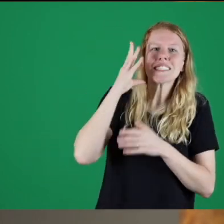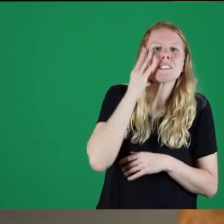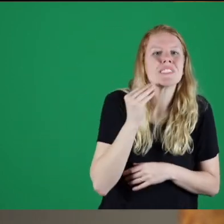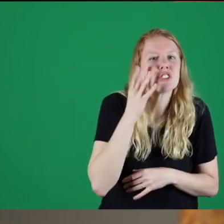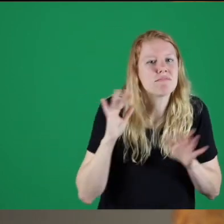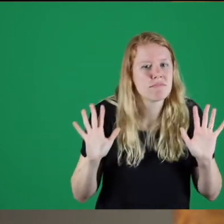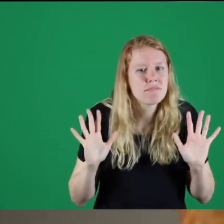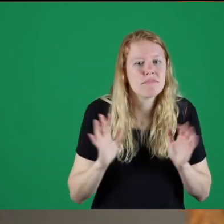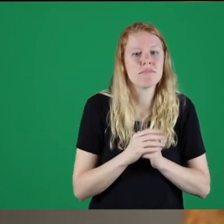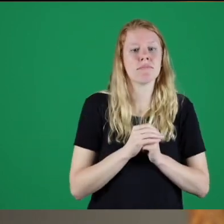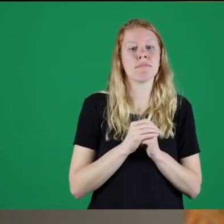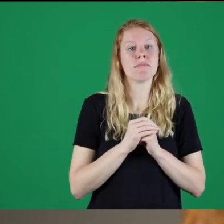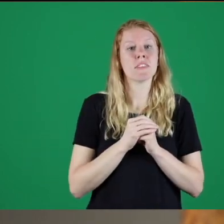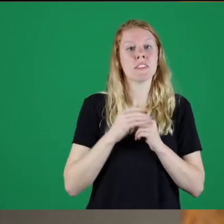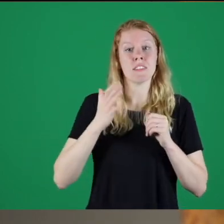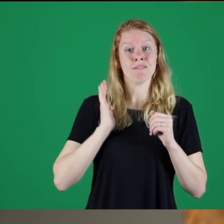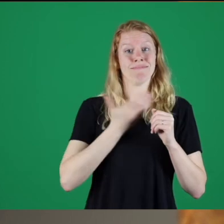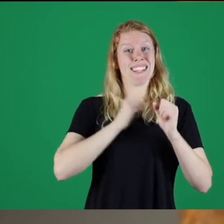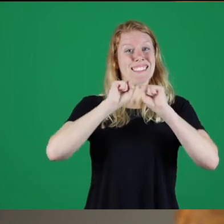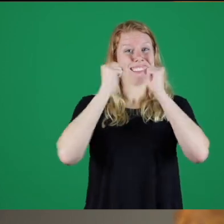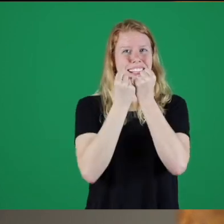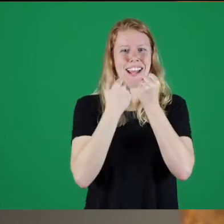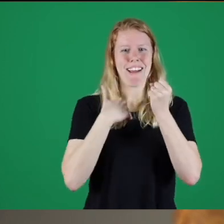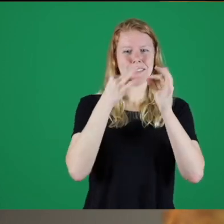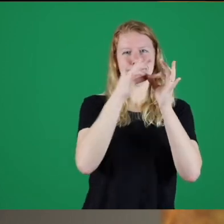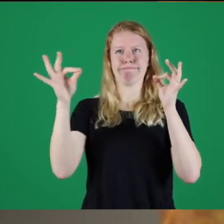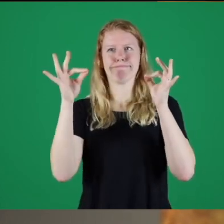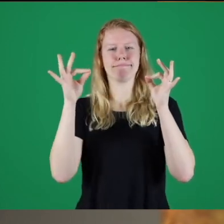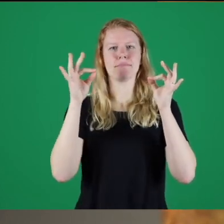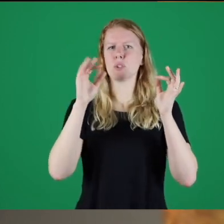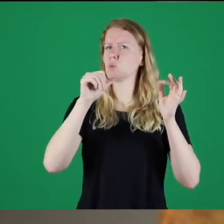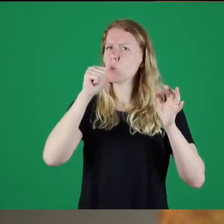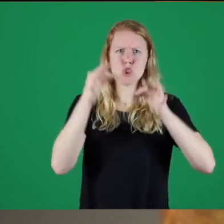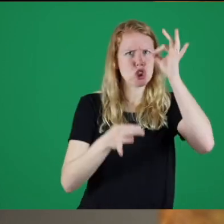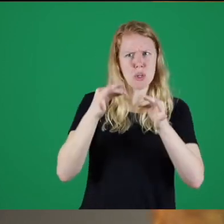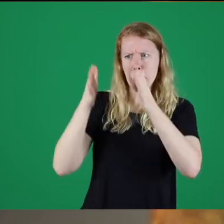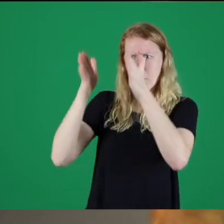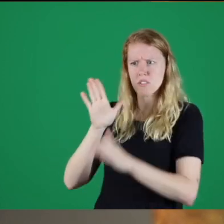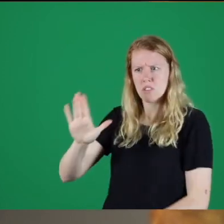have a saying that says, "Never judge a book by its cover."